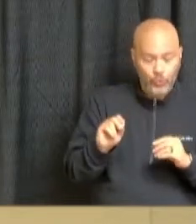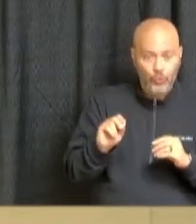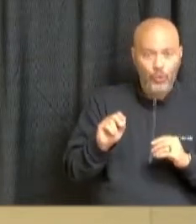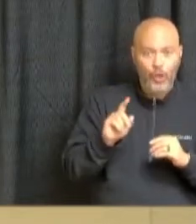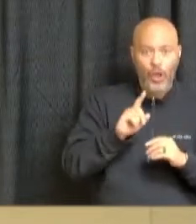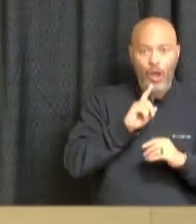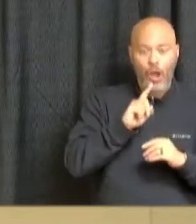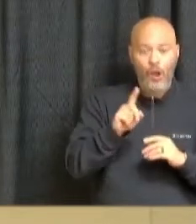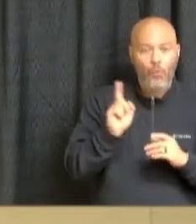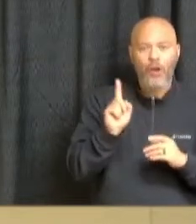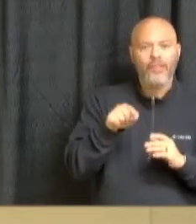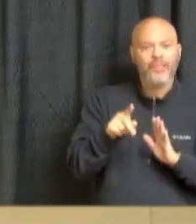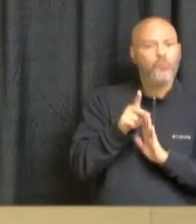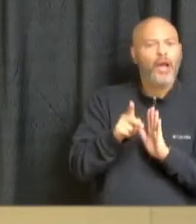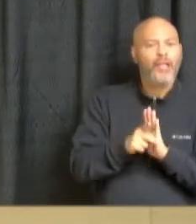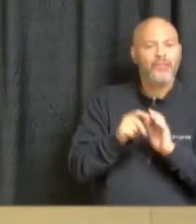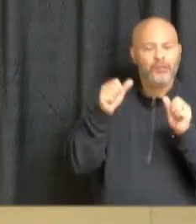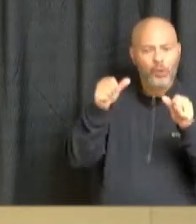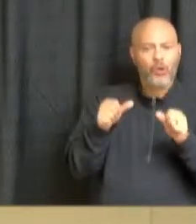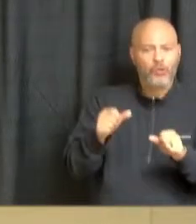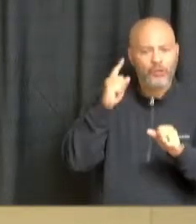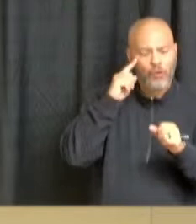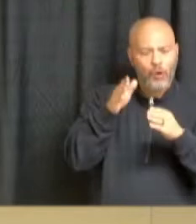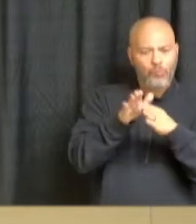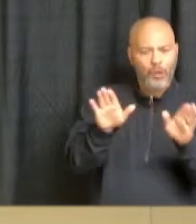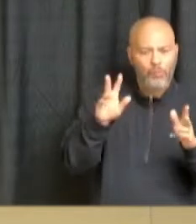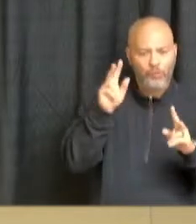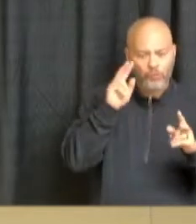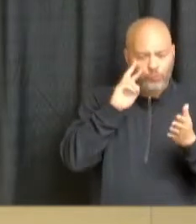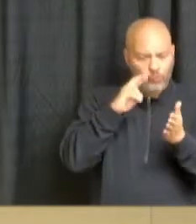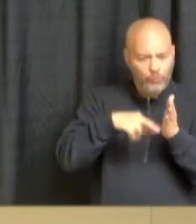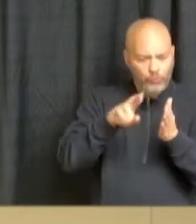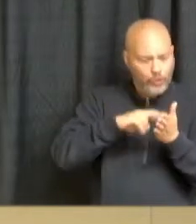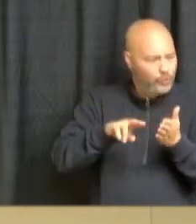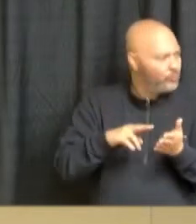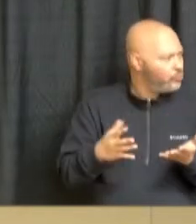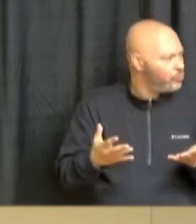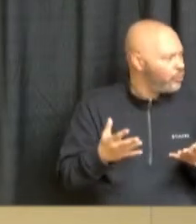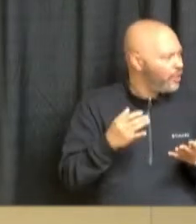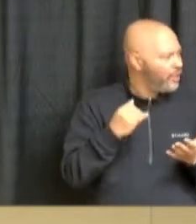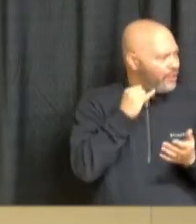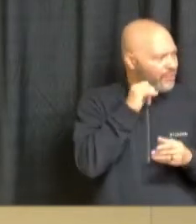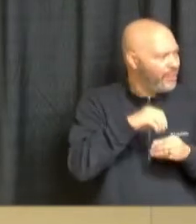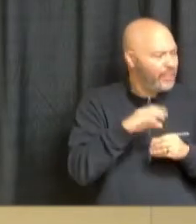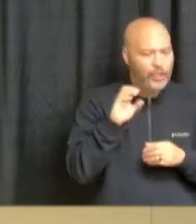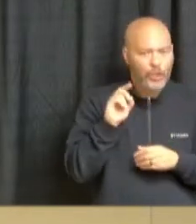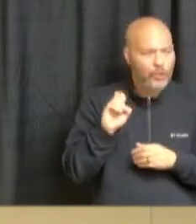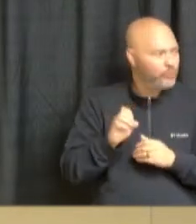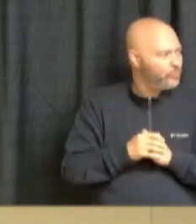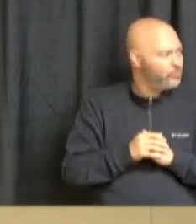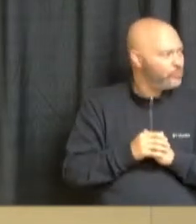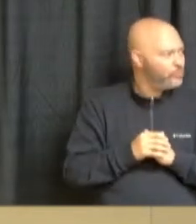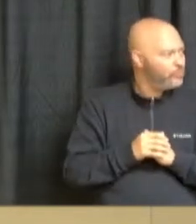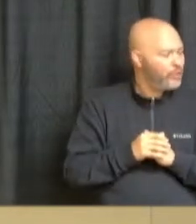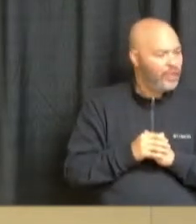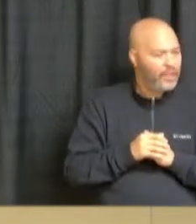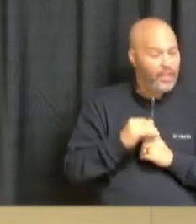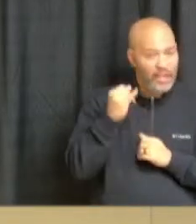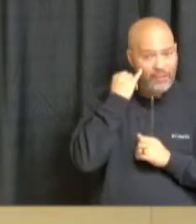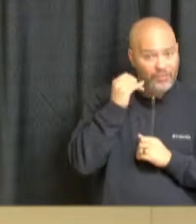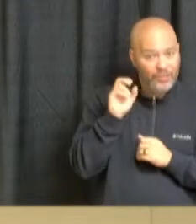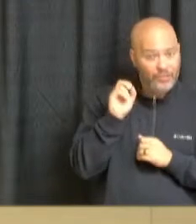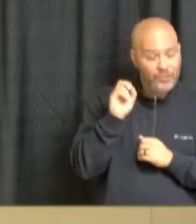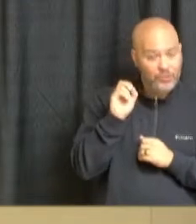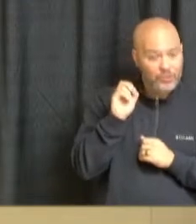where are these policies posted for public consumption if they're not in the code? If it's okay with